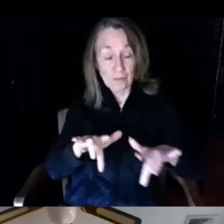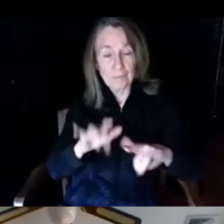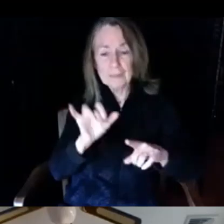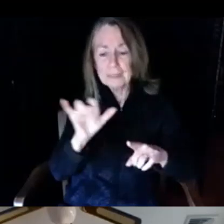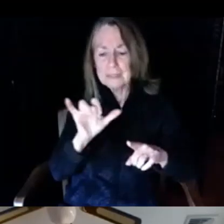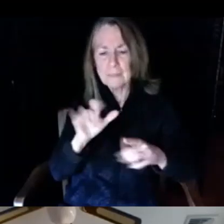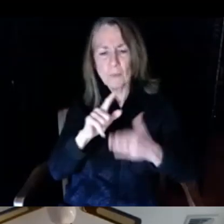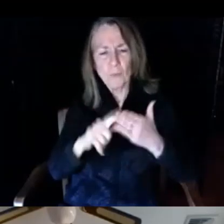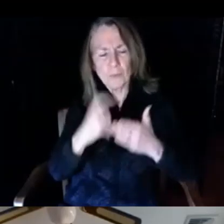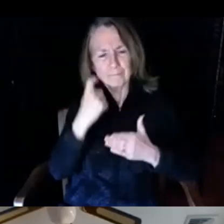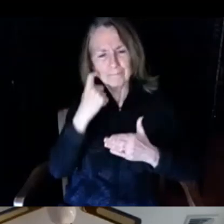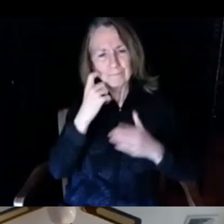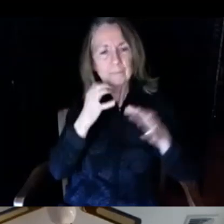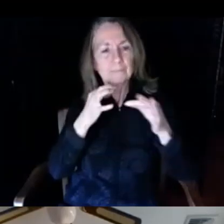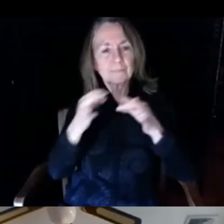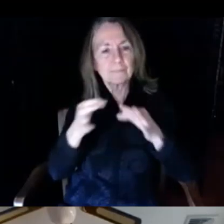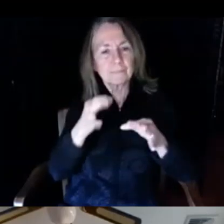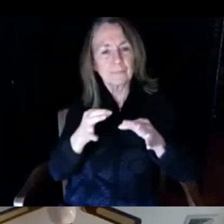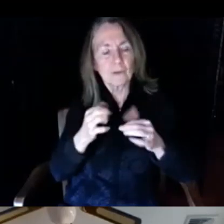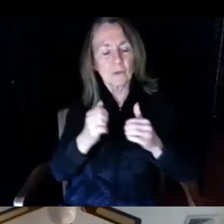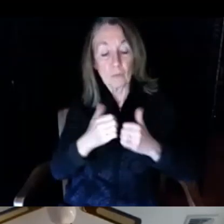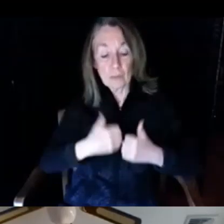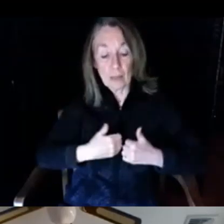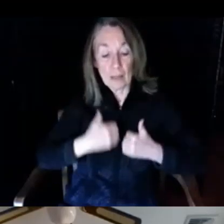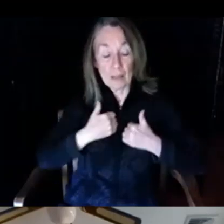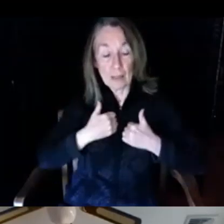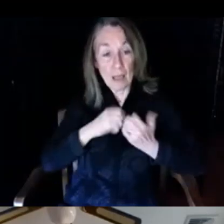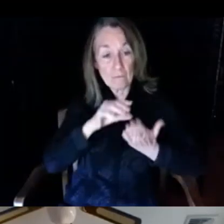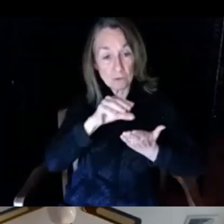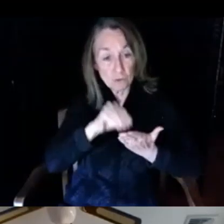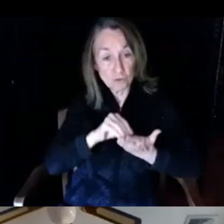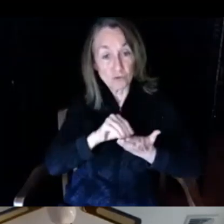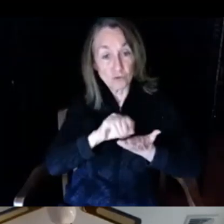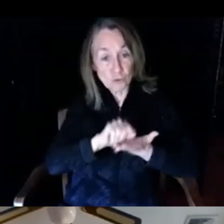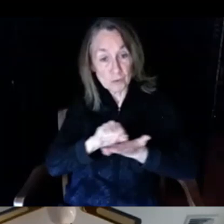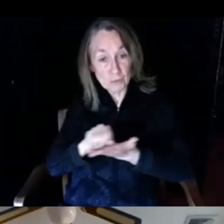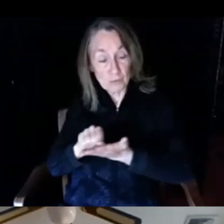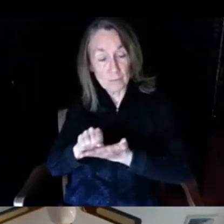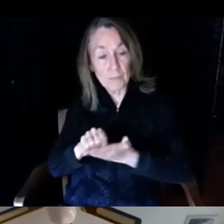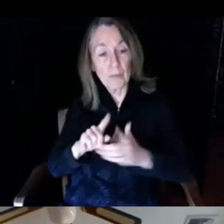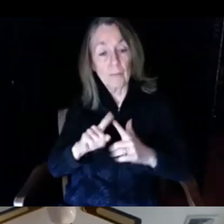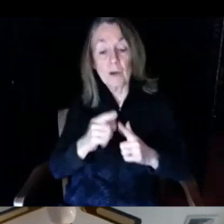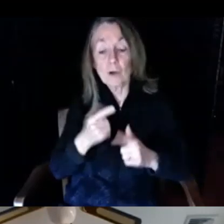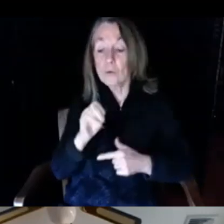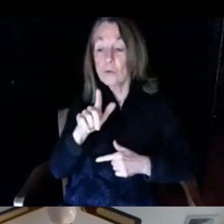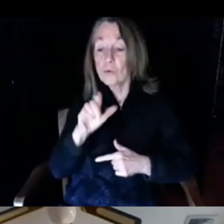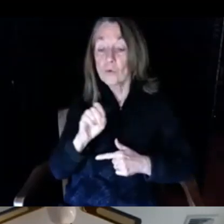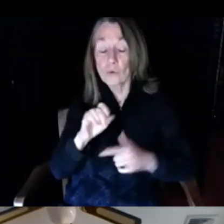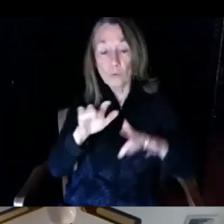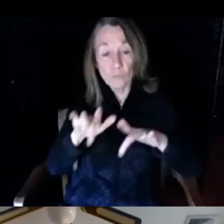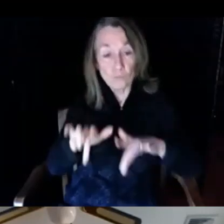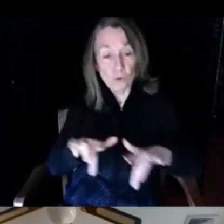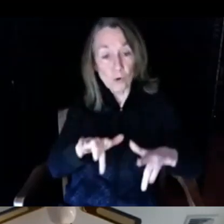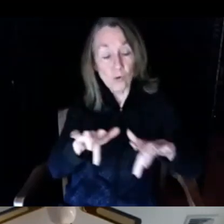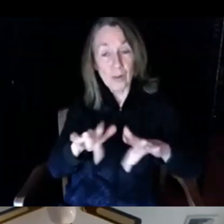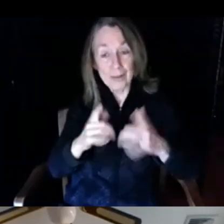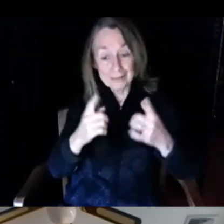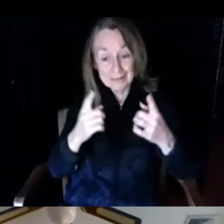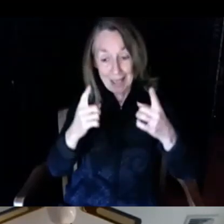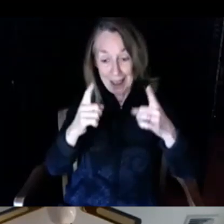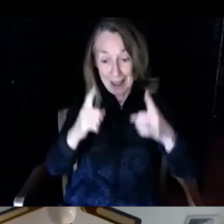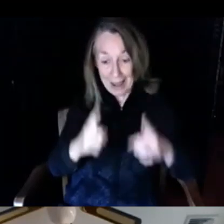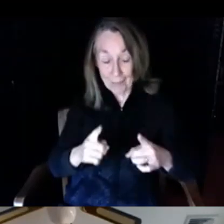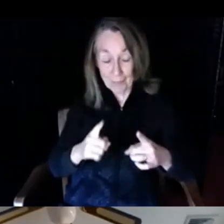I was just describing with Live Transcribe. However, with Google Recorder, it's actually happening, all